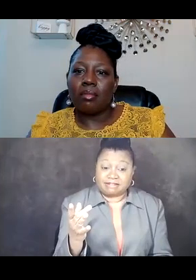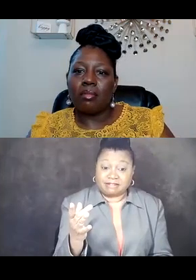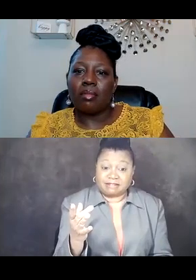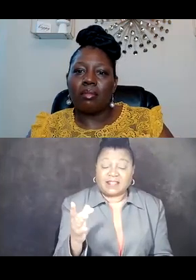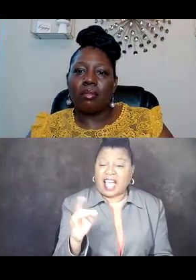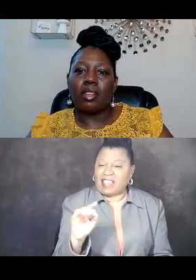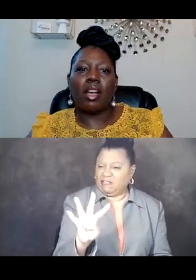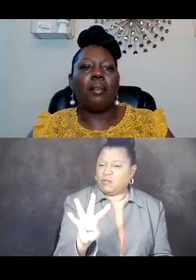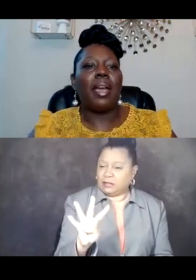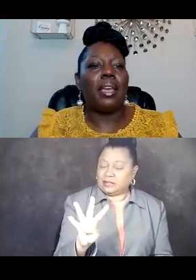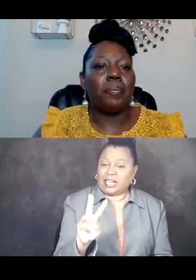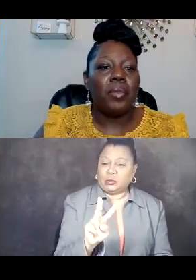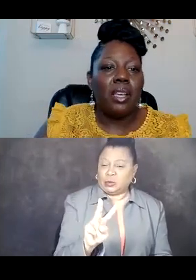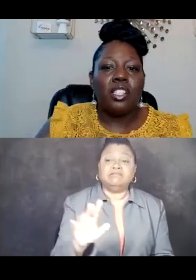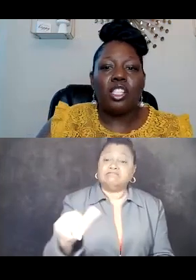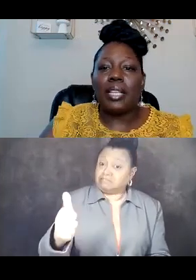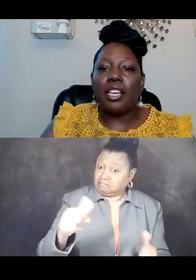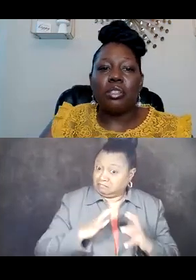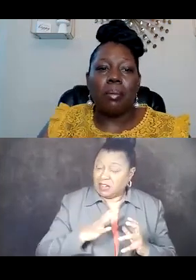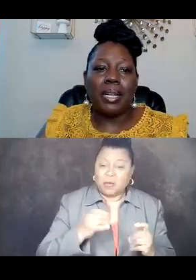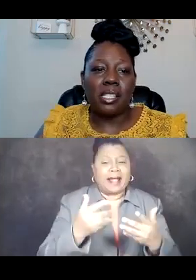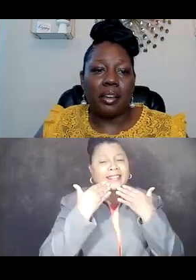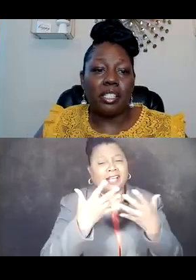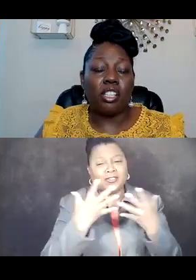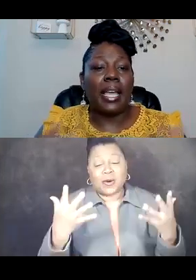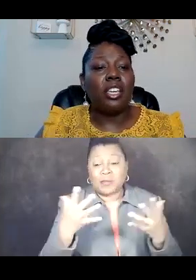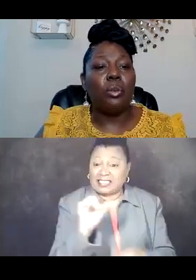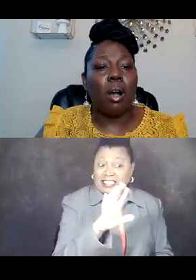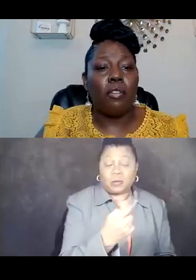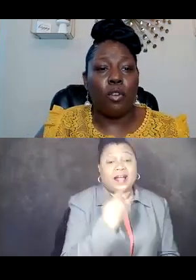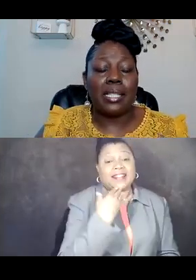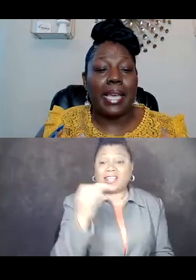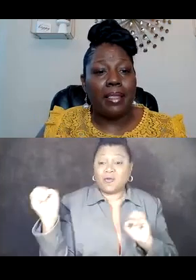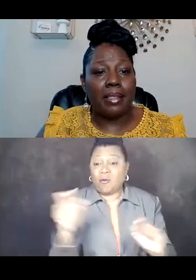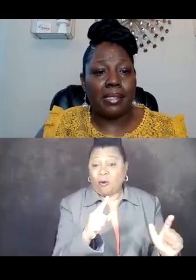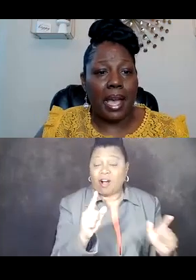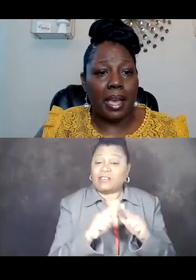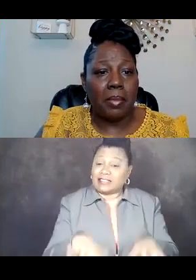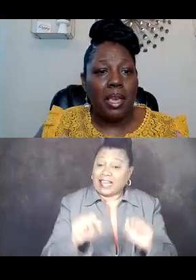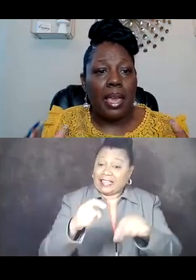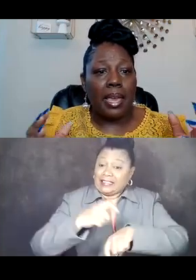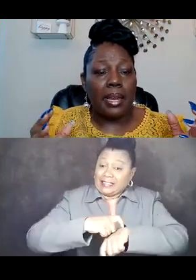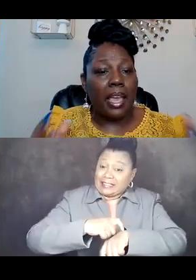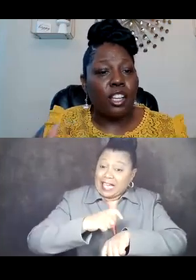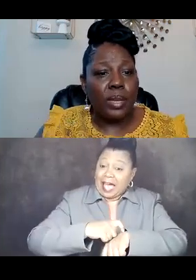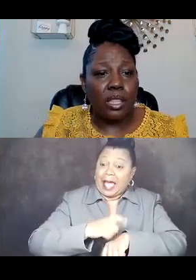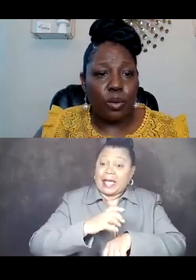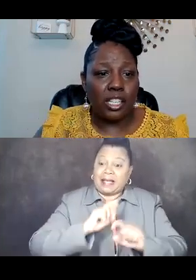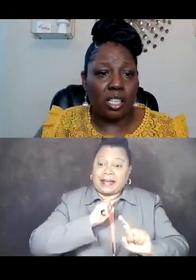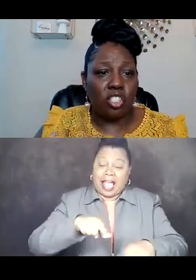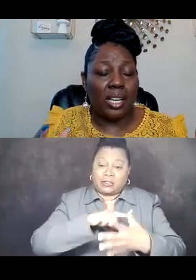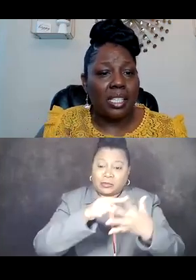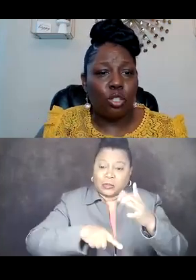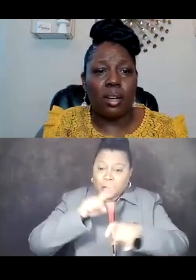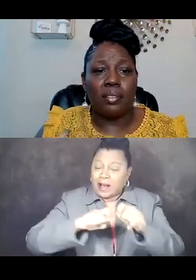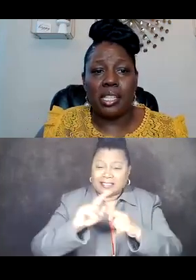then 4 and 2. All right. So thank you so much, Sarah. So thank you all for taking this time and answering the